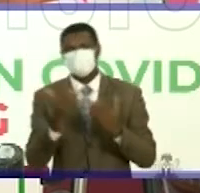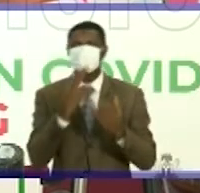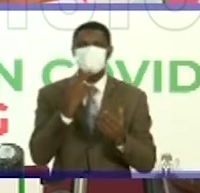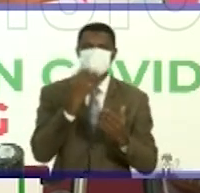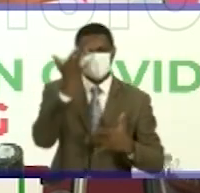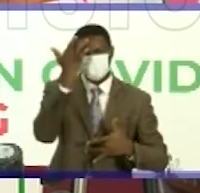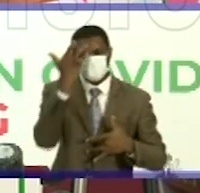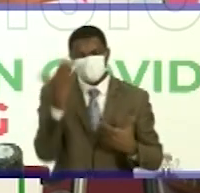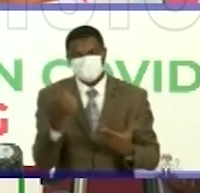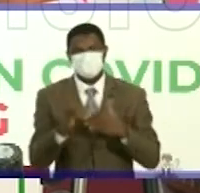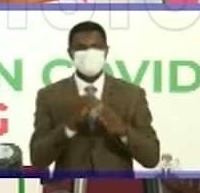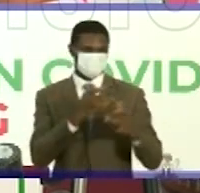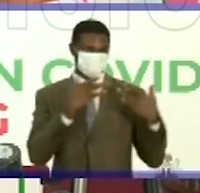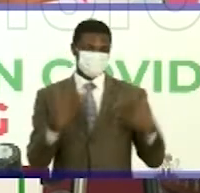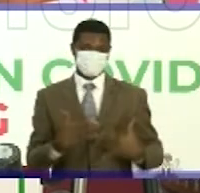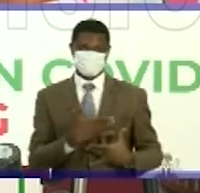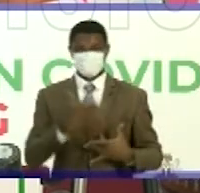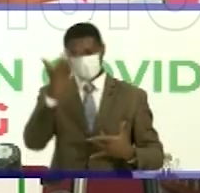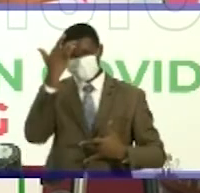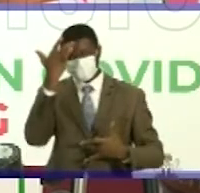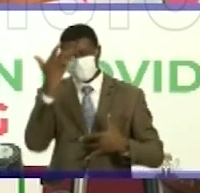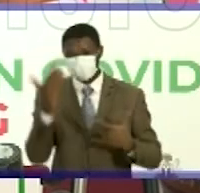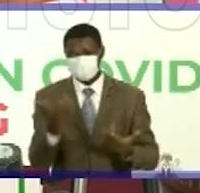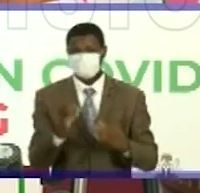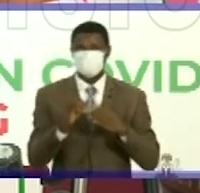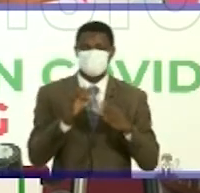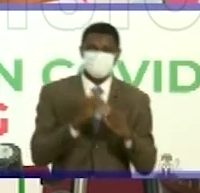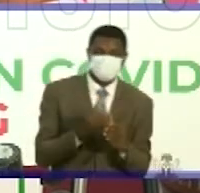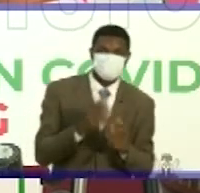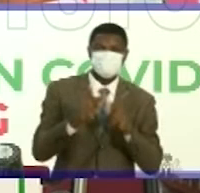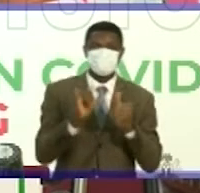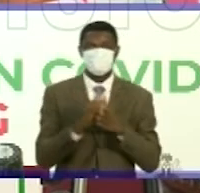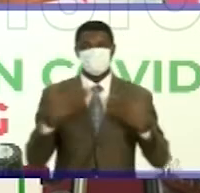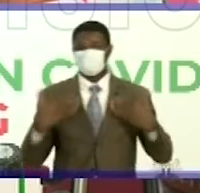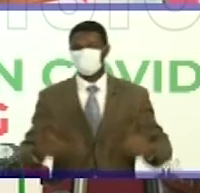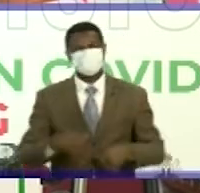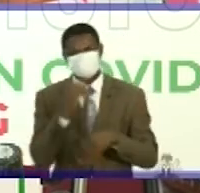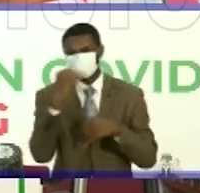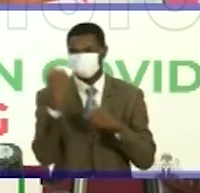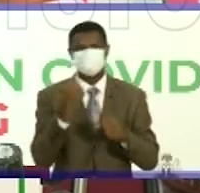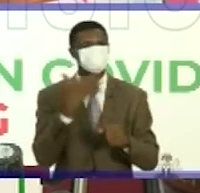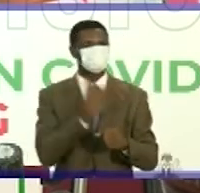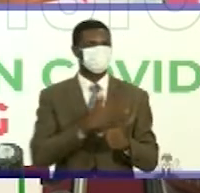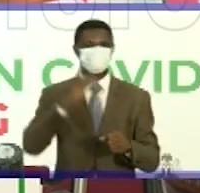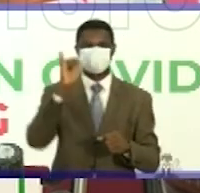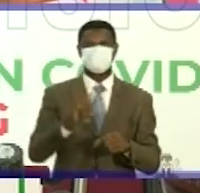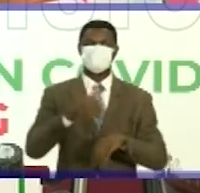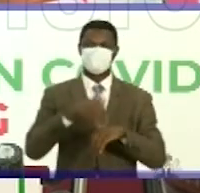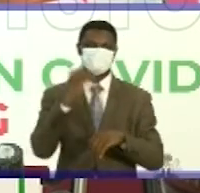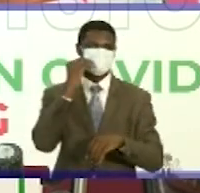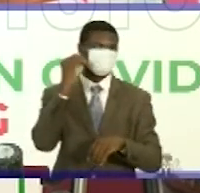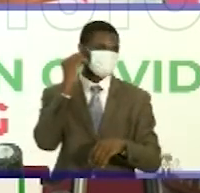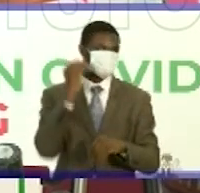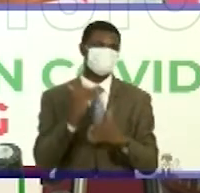and cardiovascular disease, and those that have immunosuppression, to please stay at home and limit